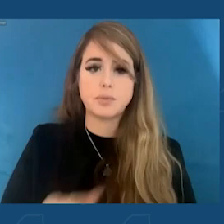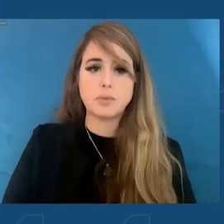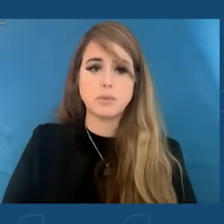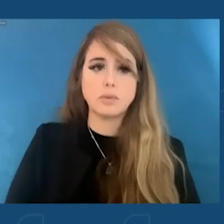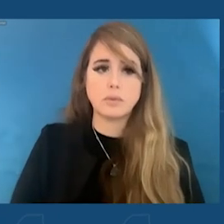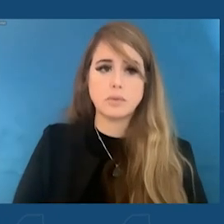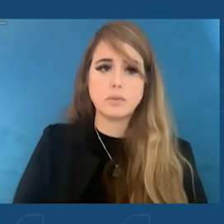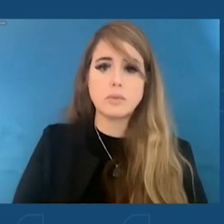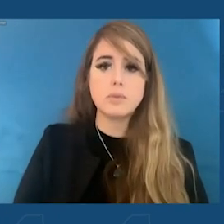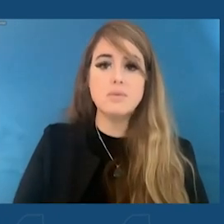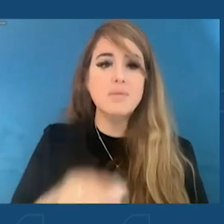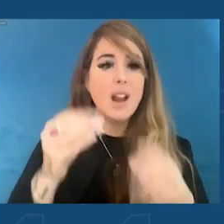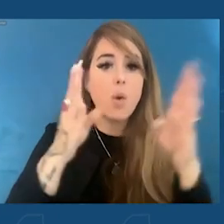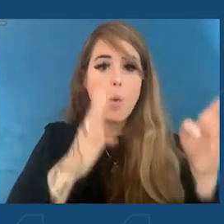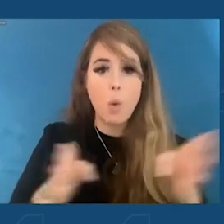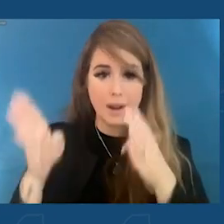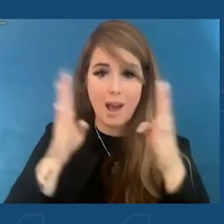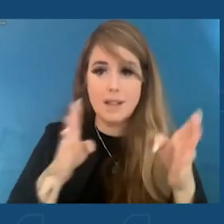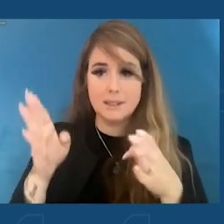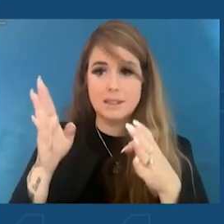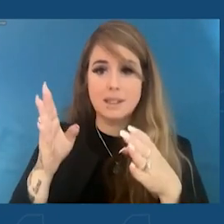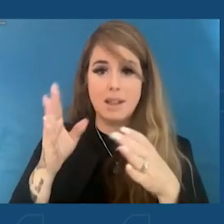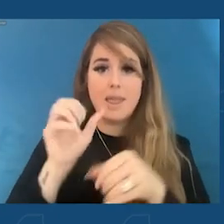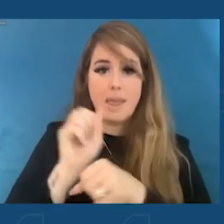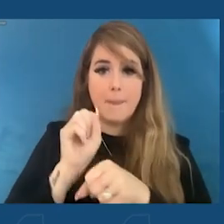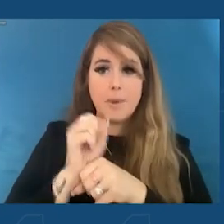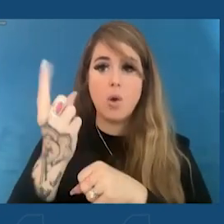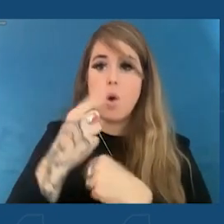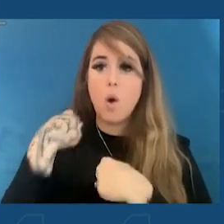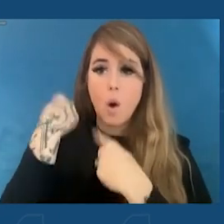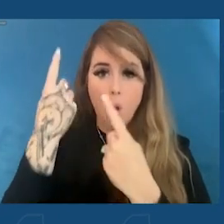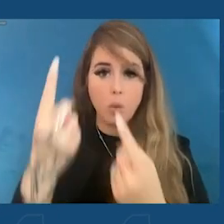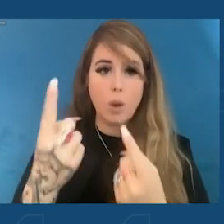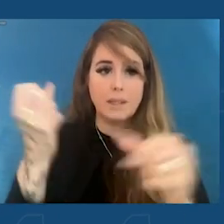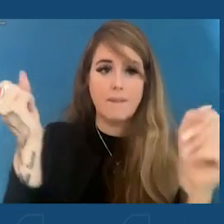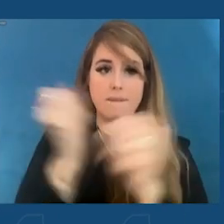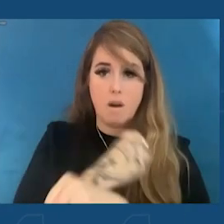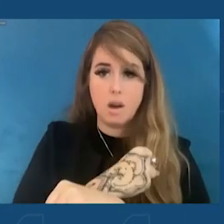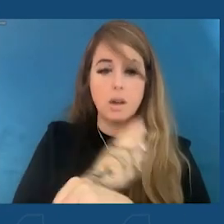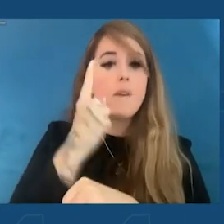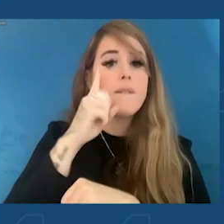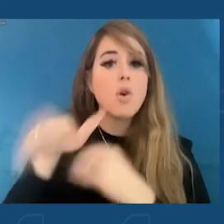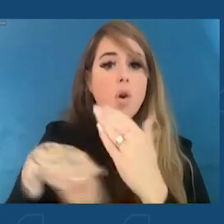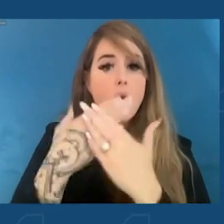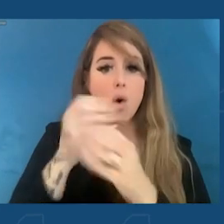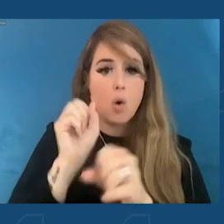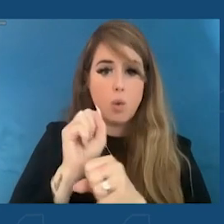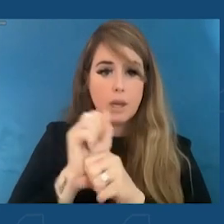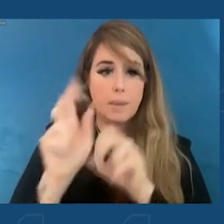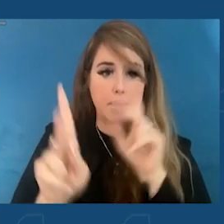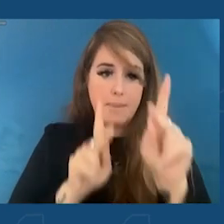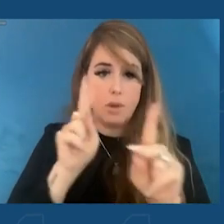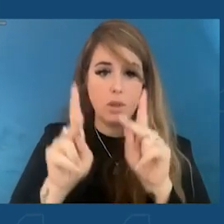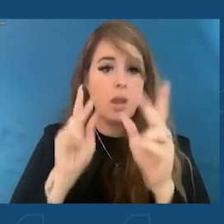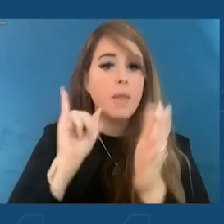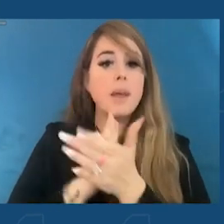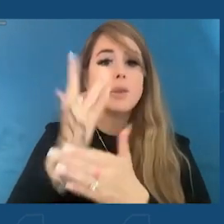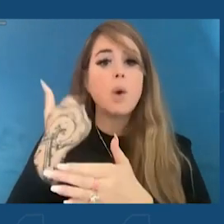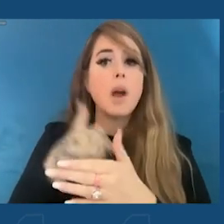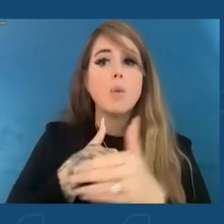And organized labor has always fought for all working people. That's why we